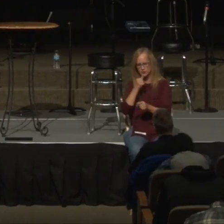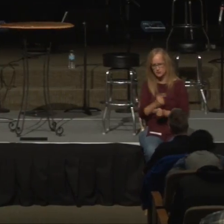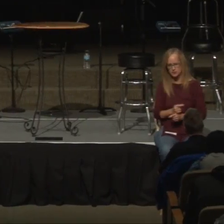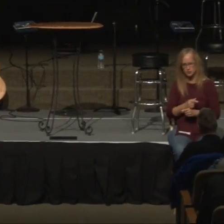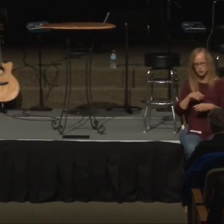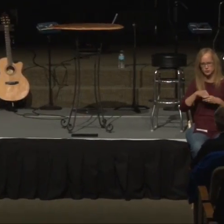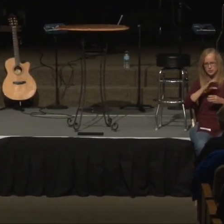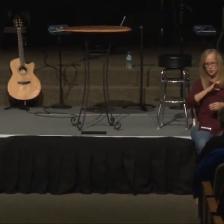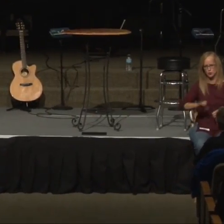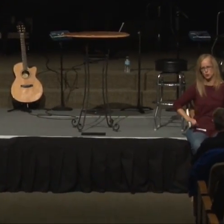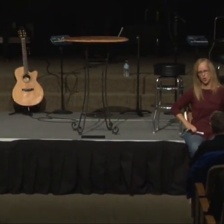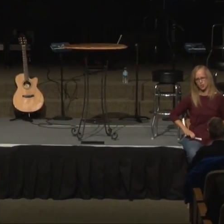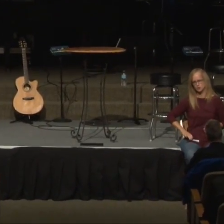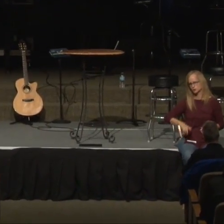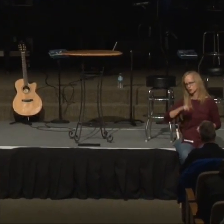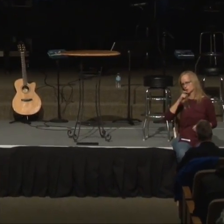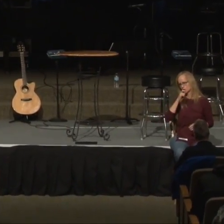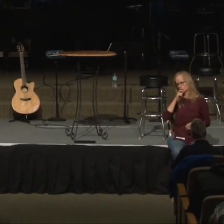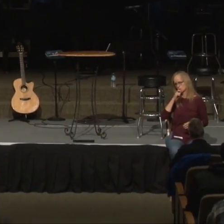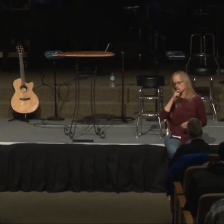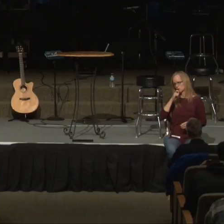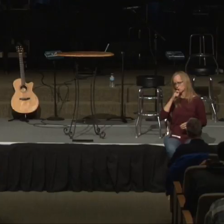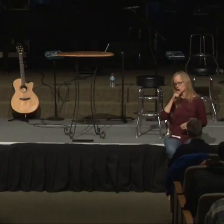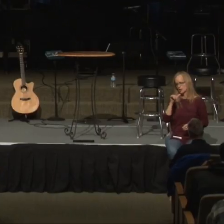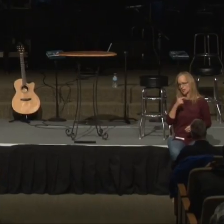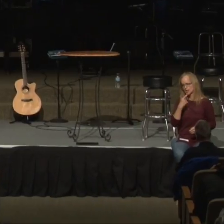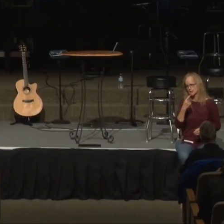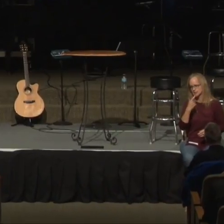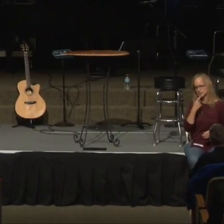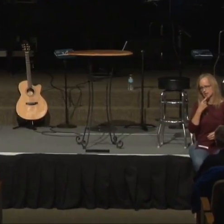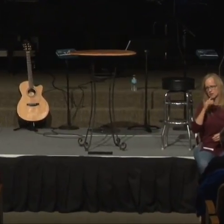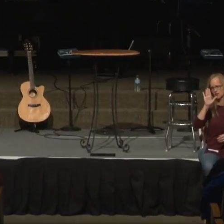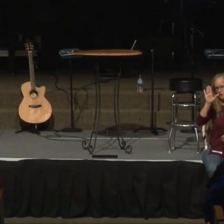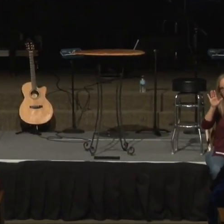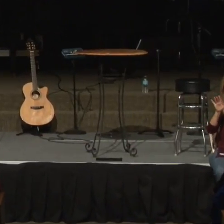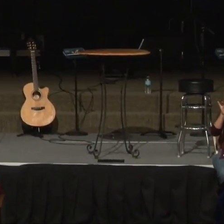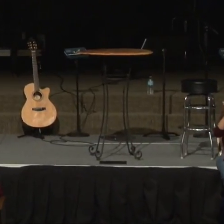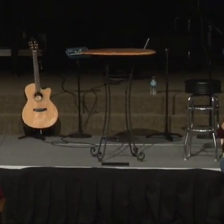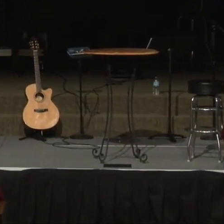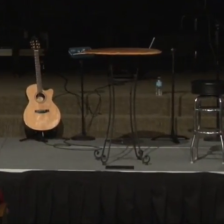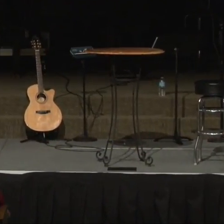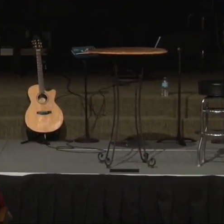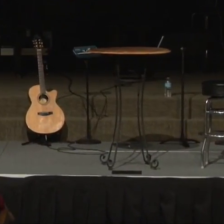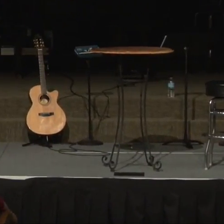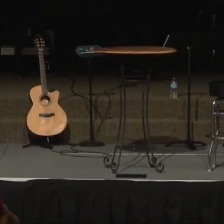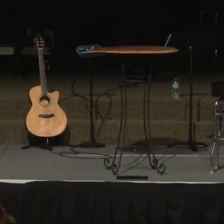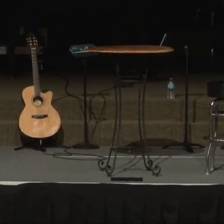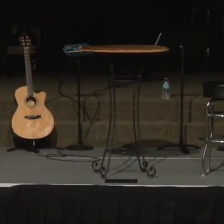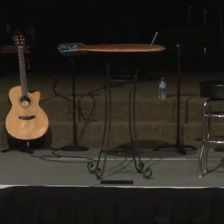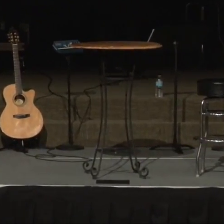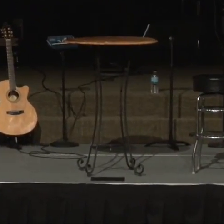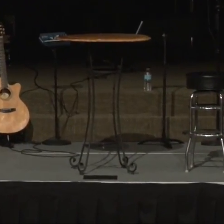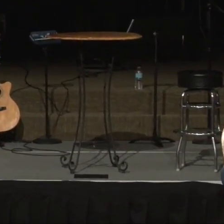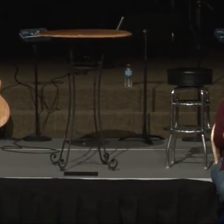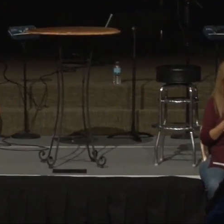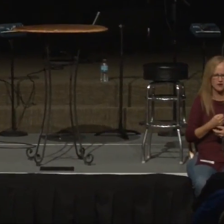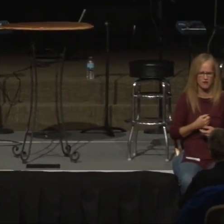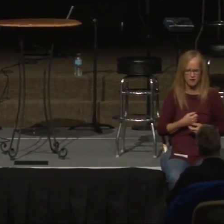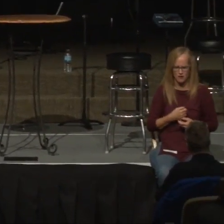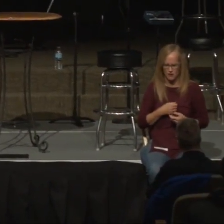in Christ who, like I said, their faith has taken a beating and they're hemorrhaging